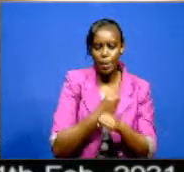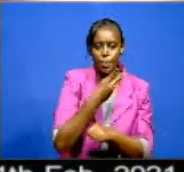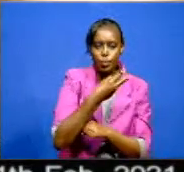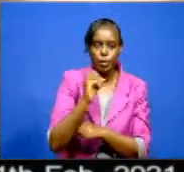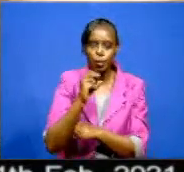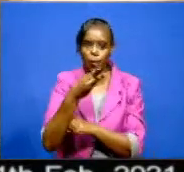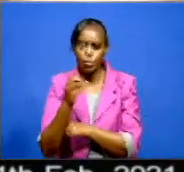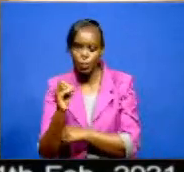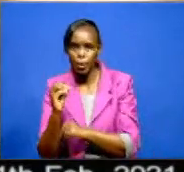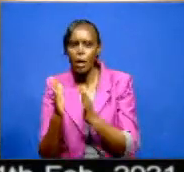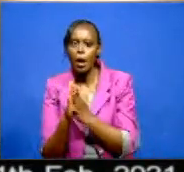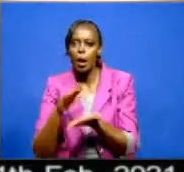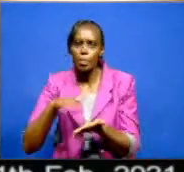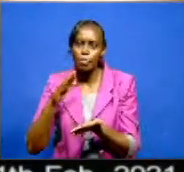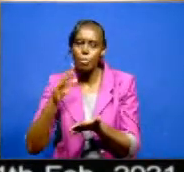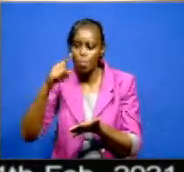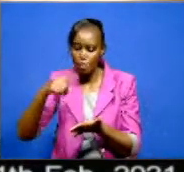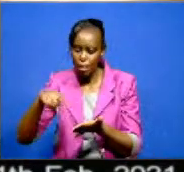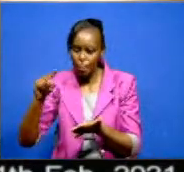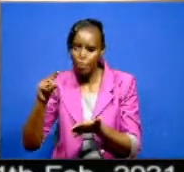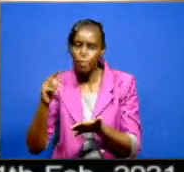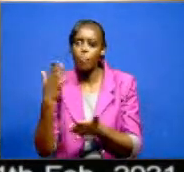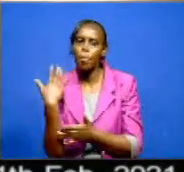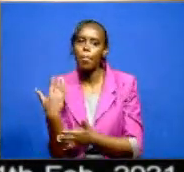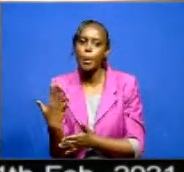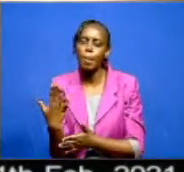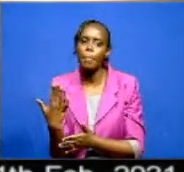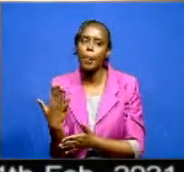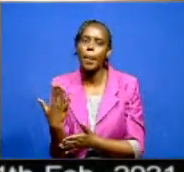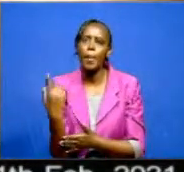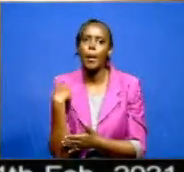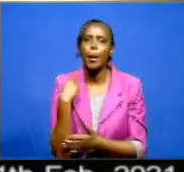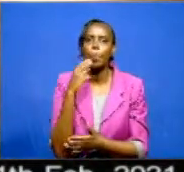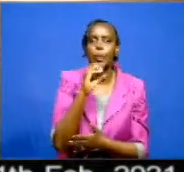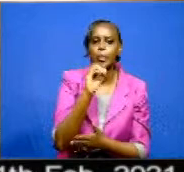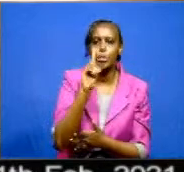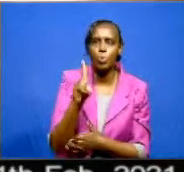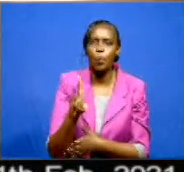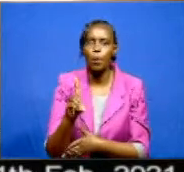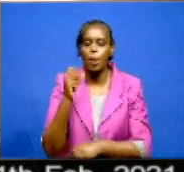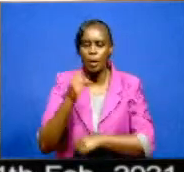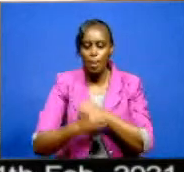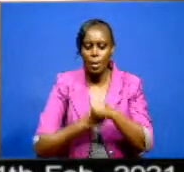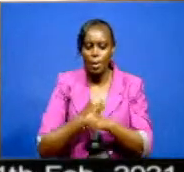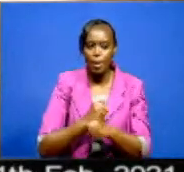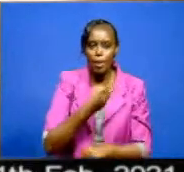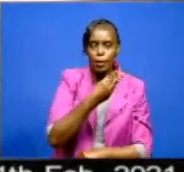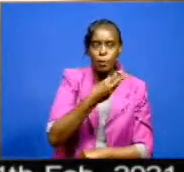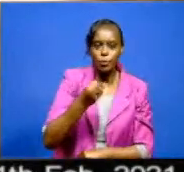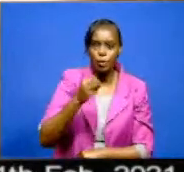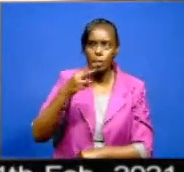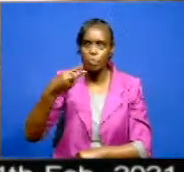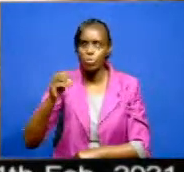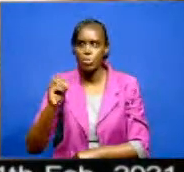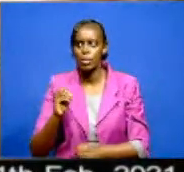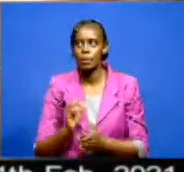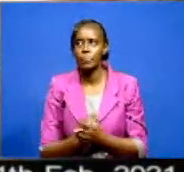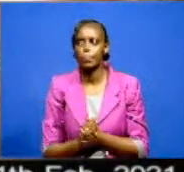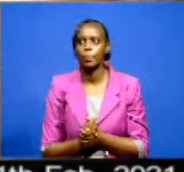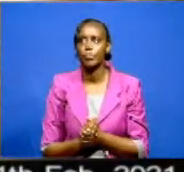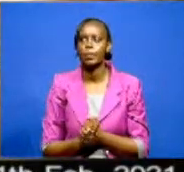2020, and further approve sessional paper number 01 of 2020.